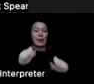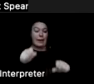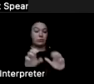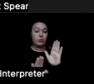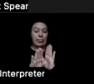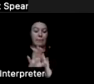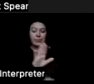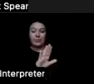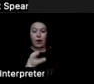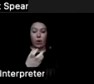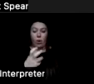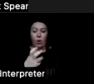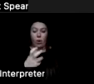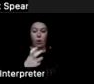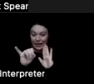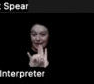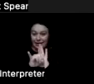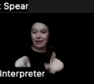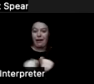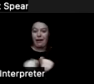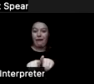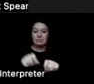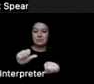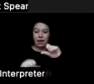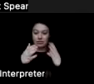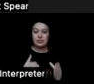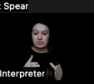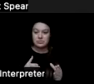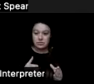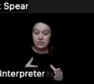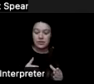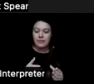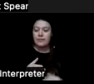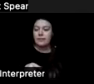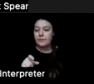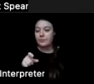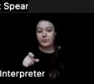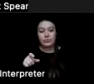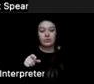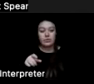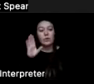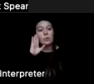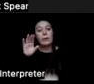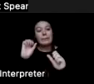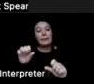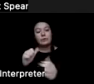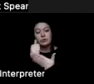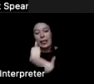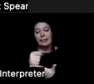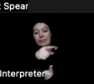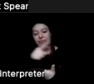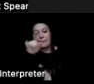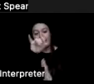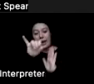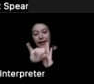of identity around being scientists, and really help them to identify their goals and to know how to